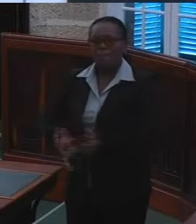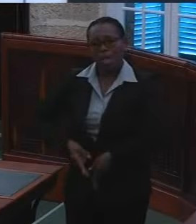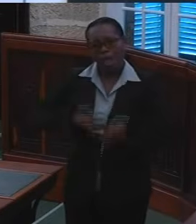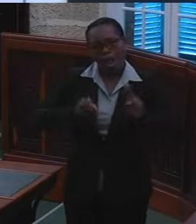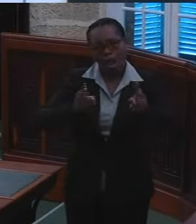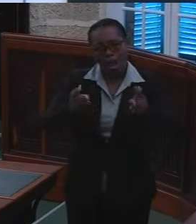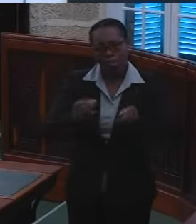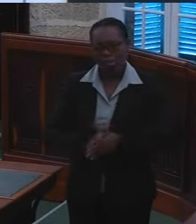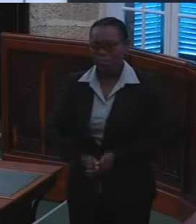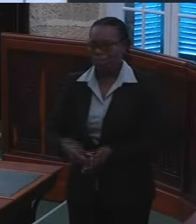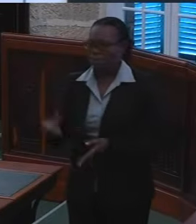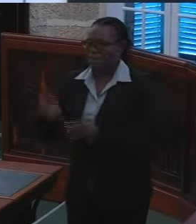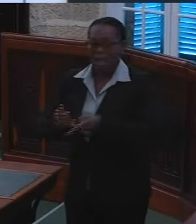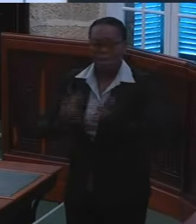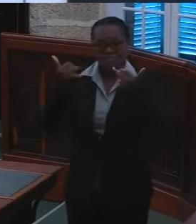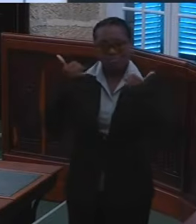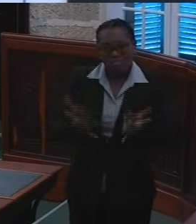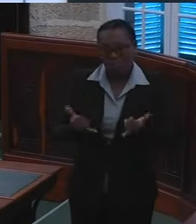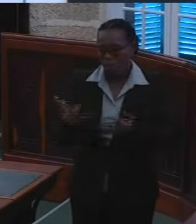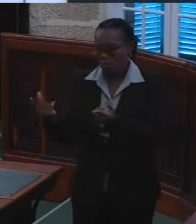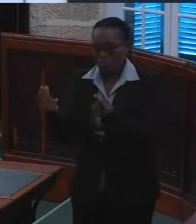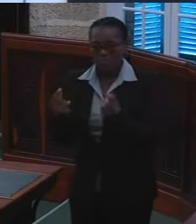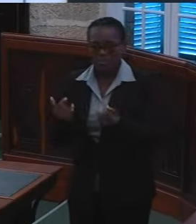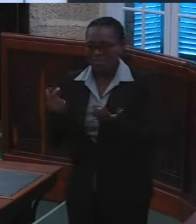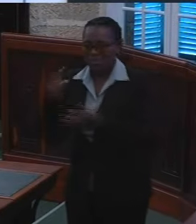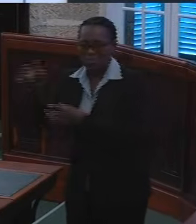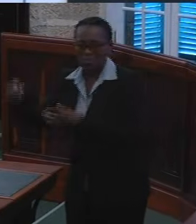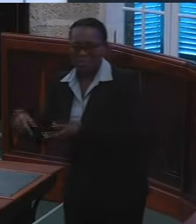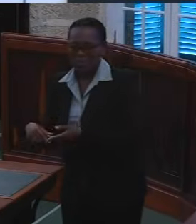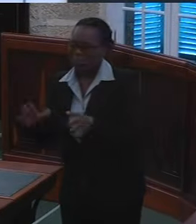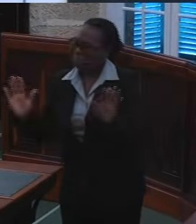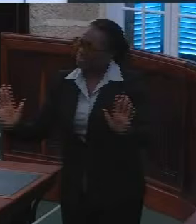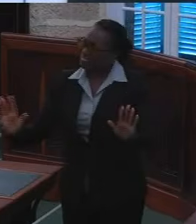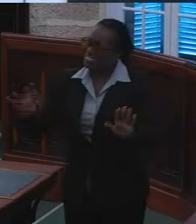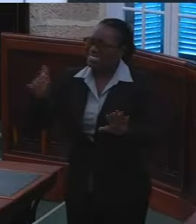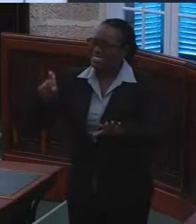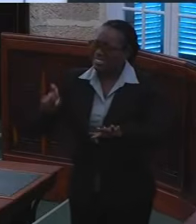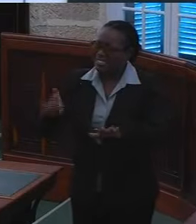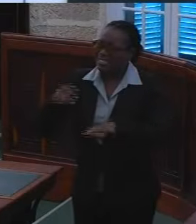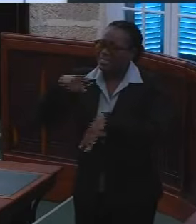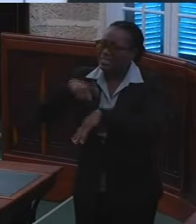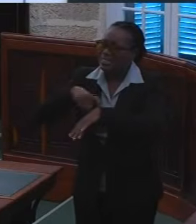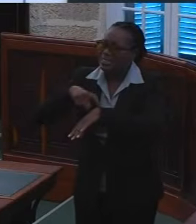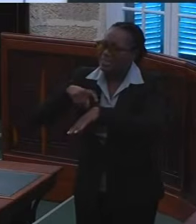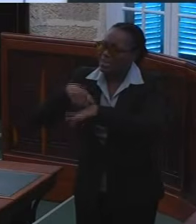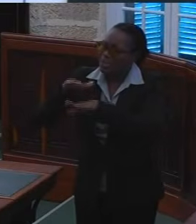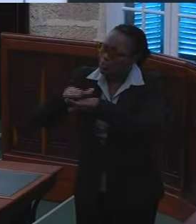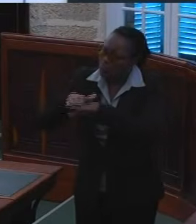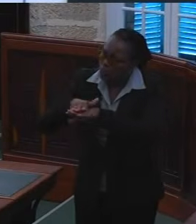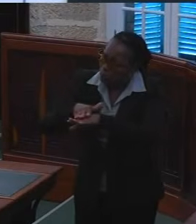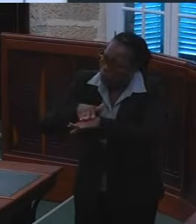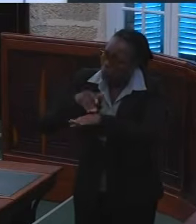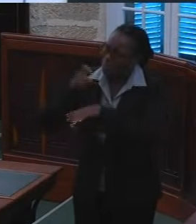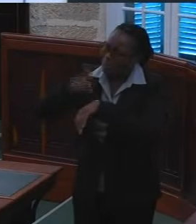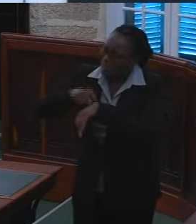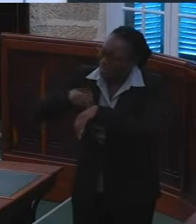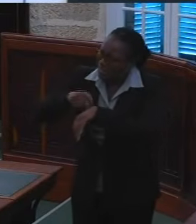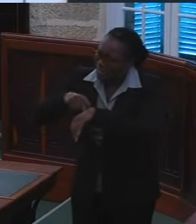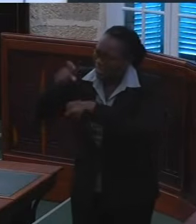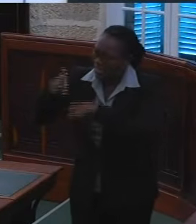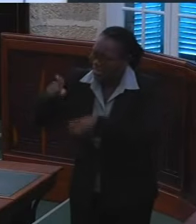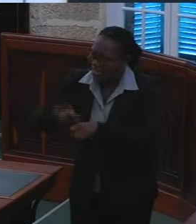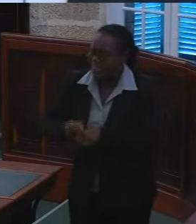bring this legislation now, do this, do that, sir, but you have to take your time to get it right, Mr. Speaker, sir. And I believe that